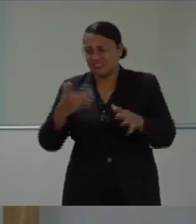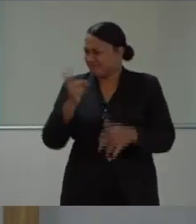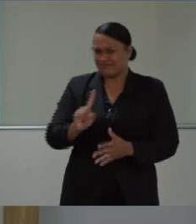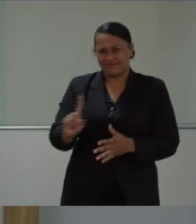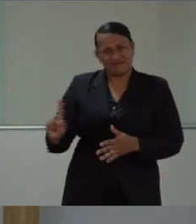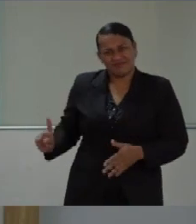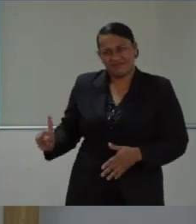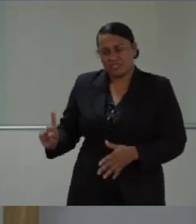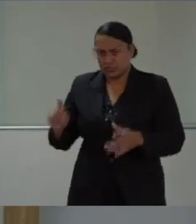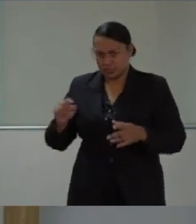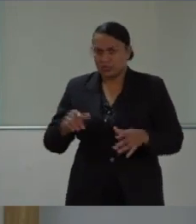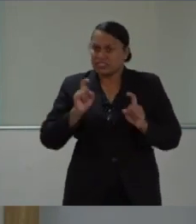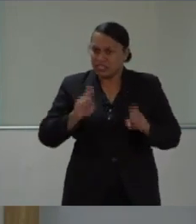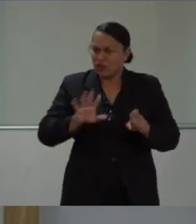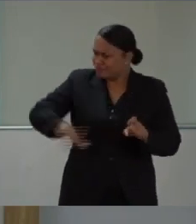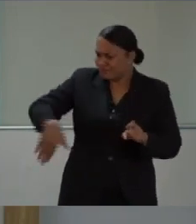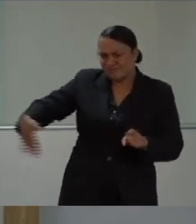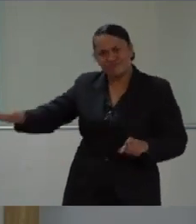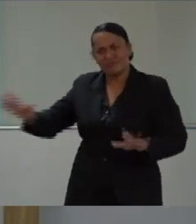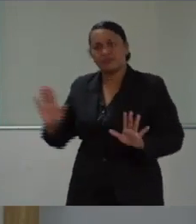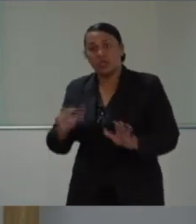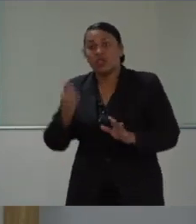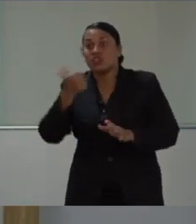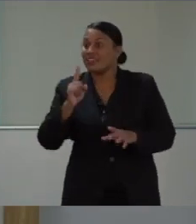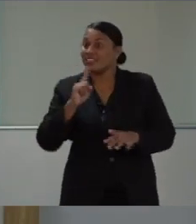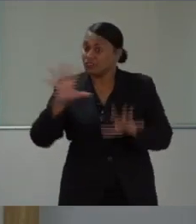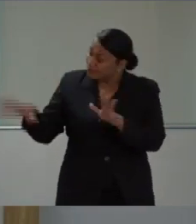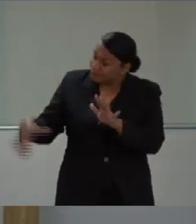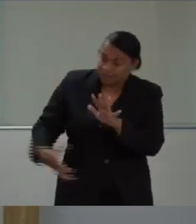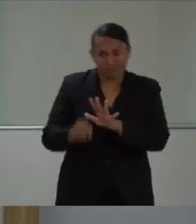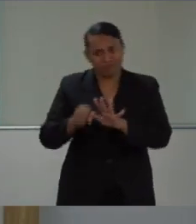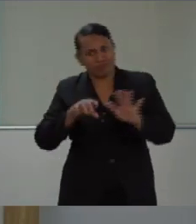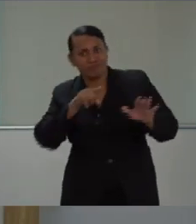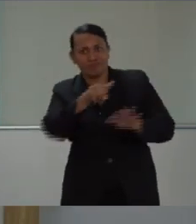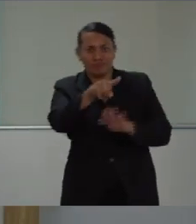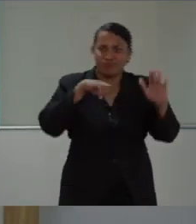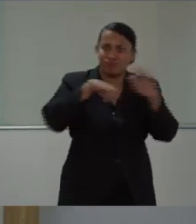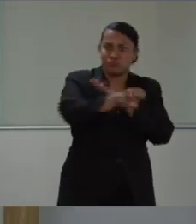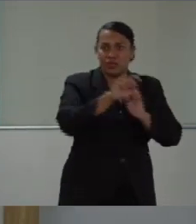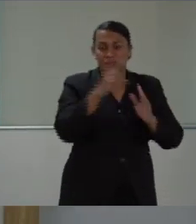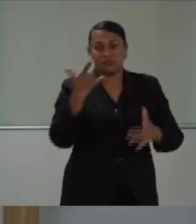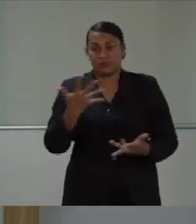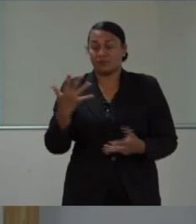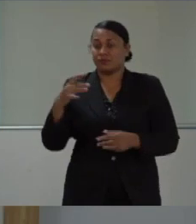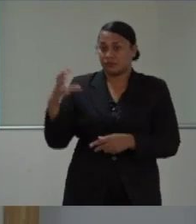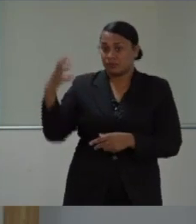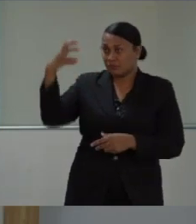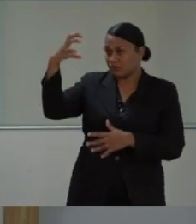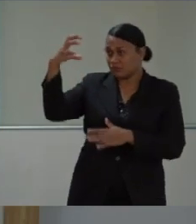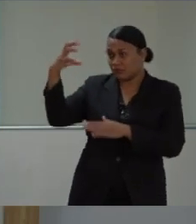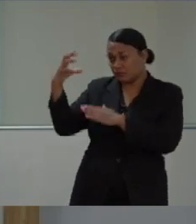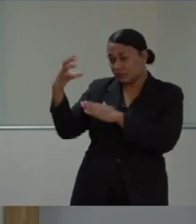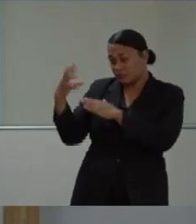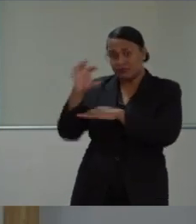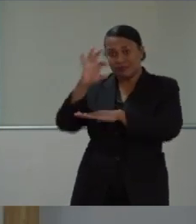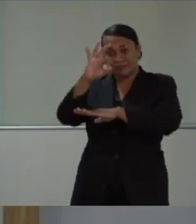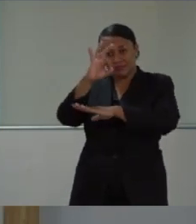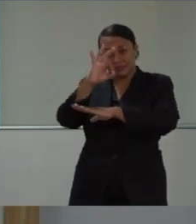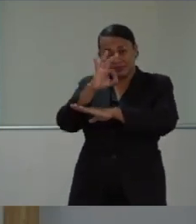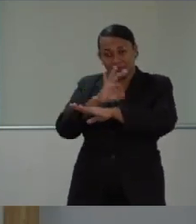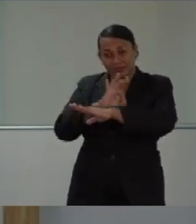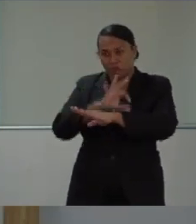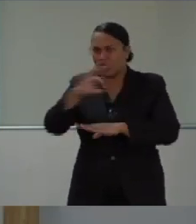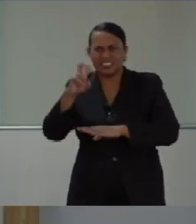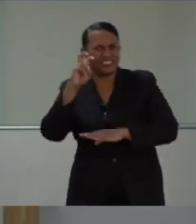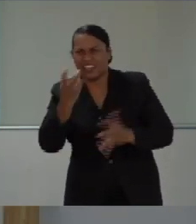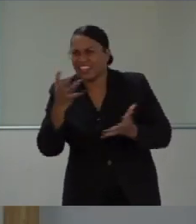directed to evacuate, please do so while the sun is out. If you have not been told to move, do the right